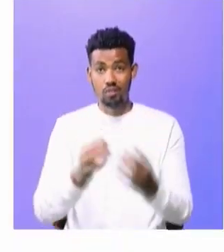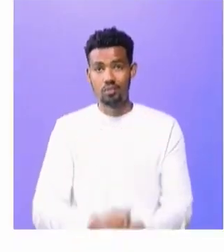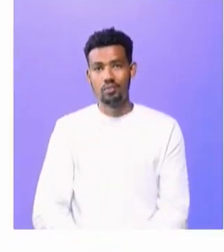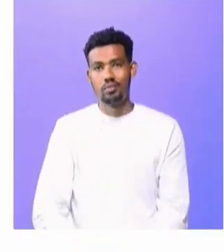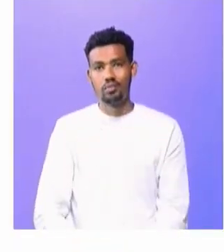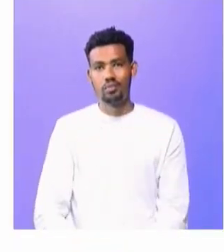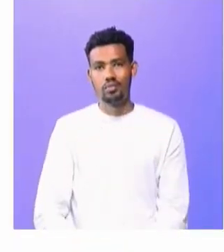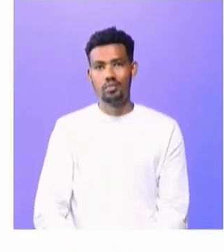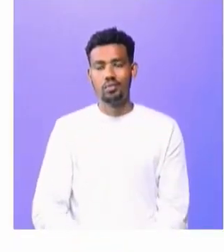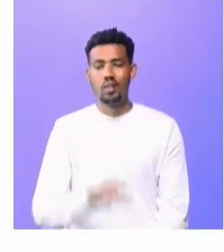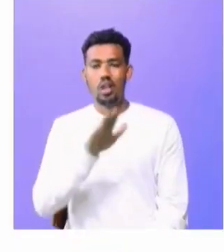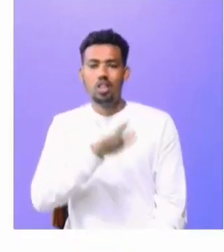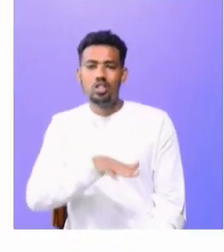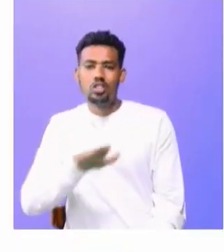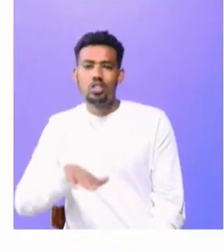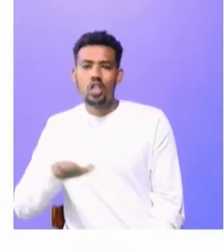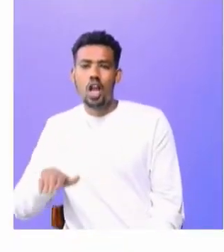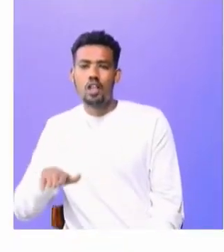child,